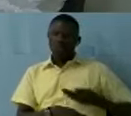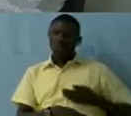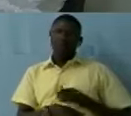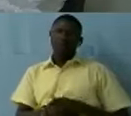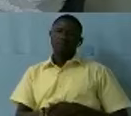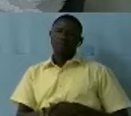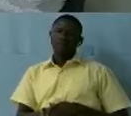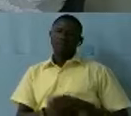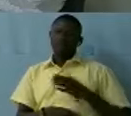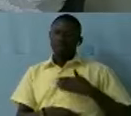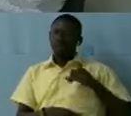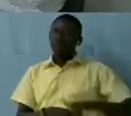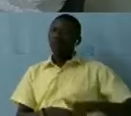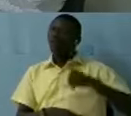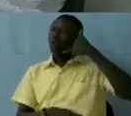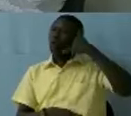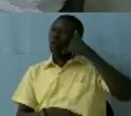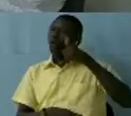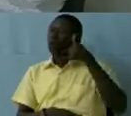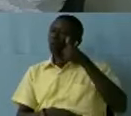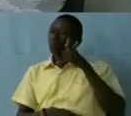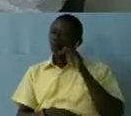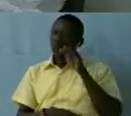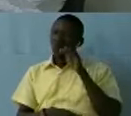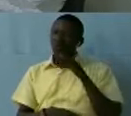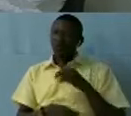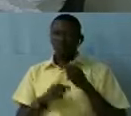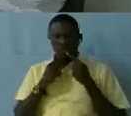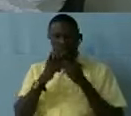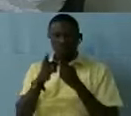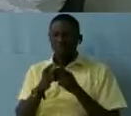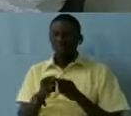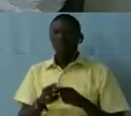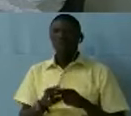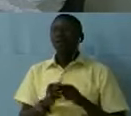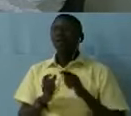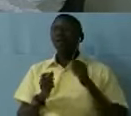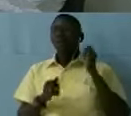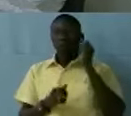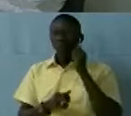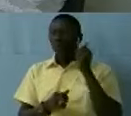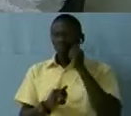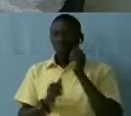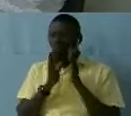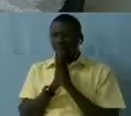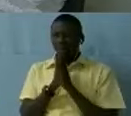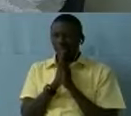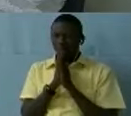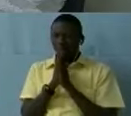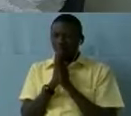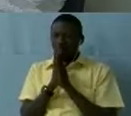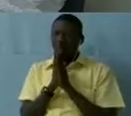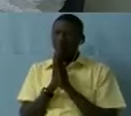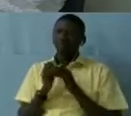She called to inform us that she is constantly praying for us.